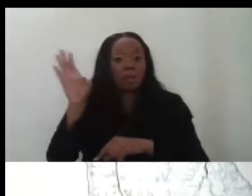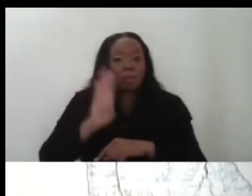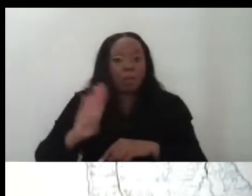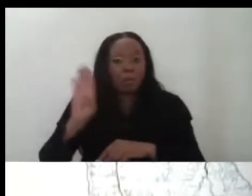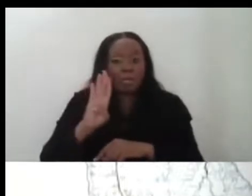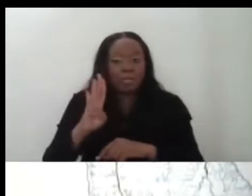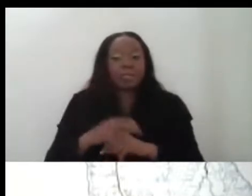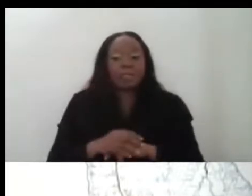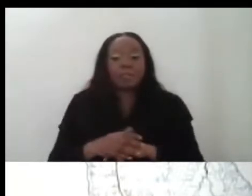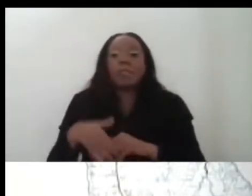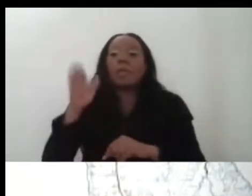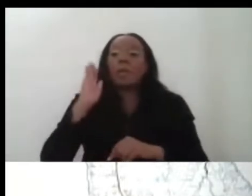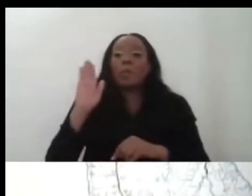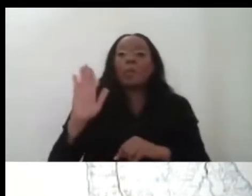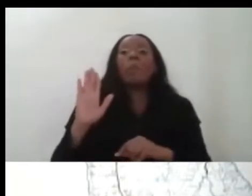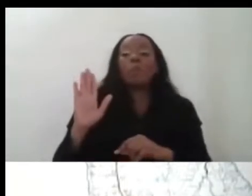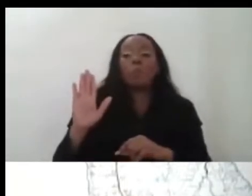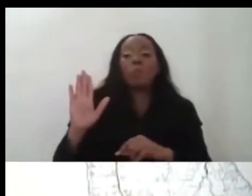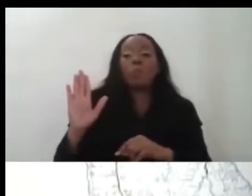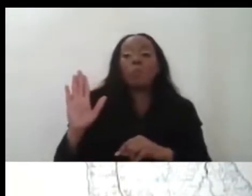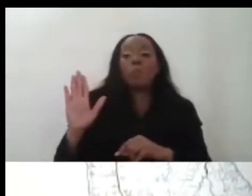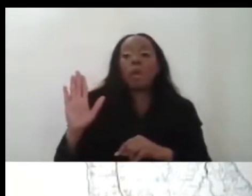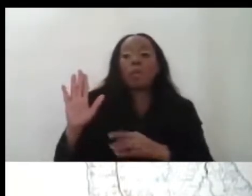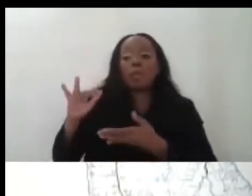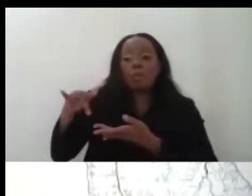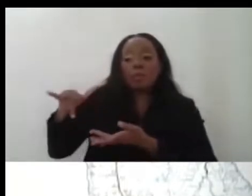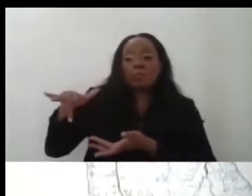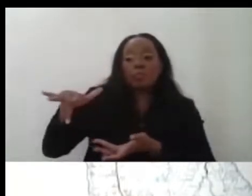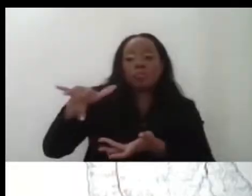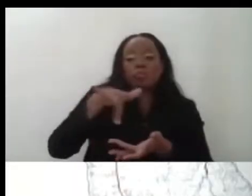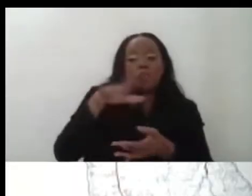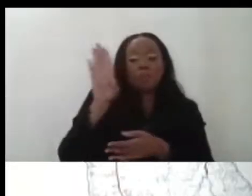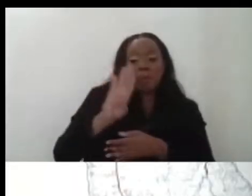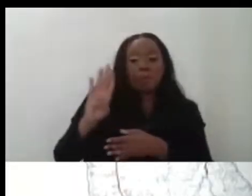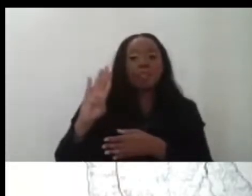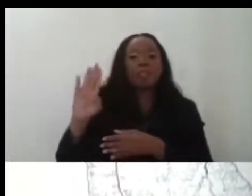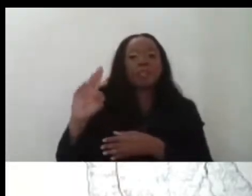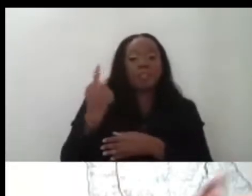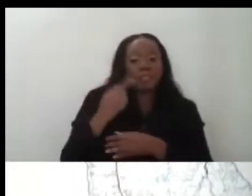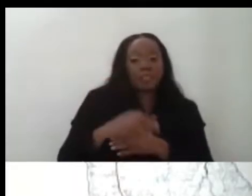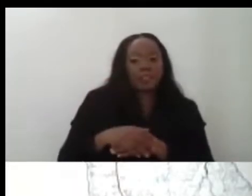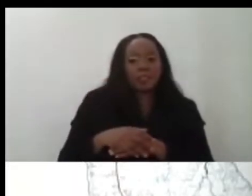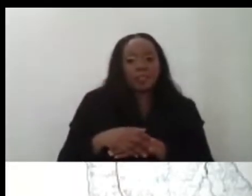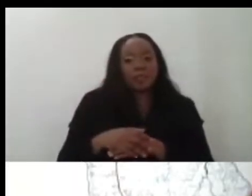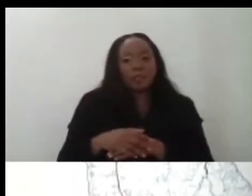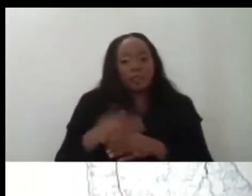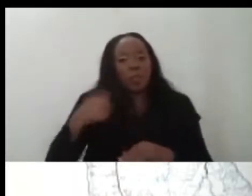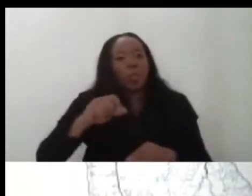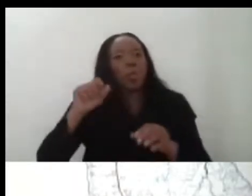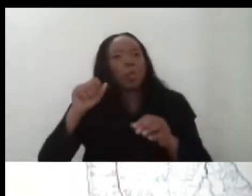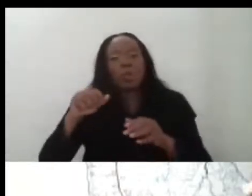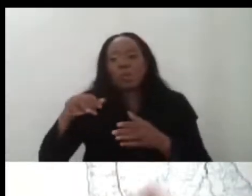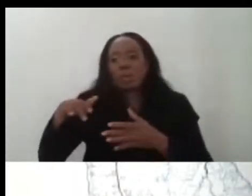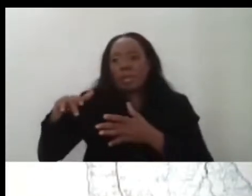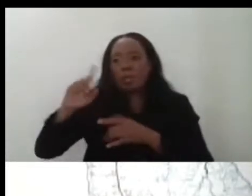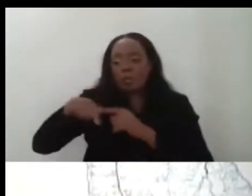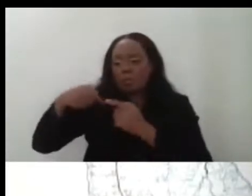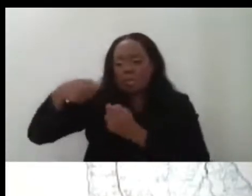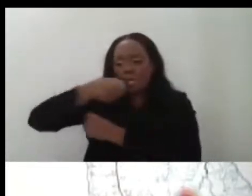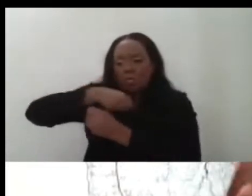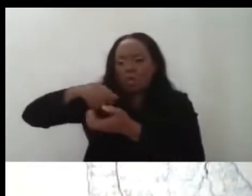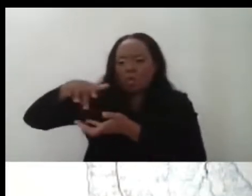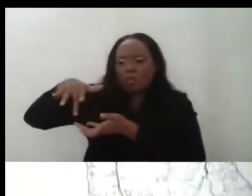most easterly. So anything affecting our neighbors has to pass us, and we can chase the storm from here. We can chase the storm in terms of